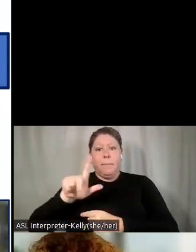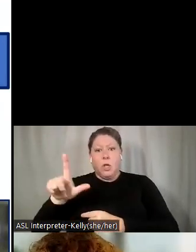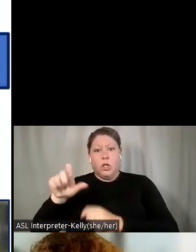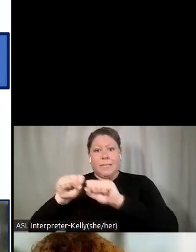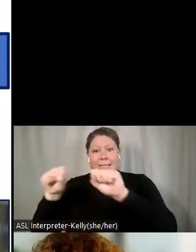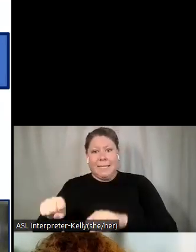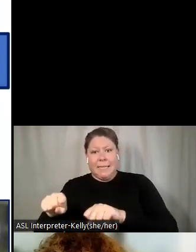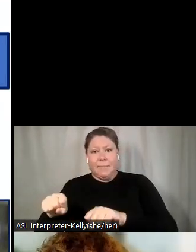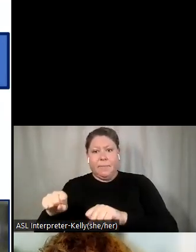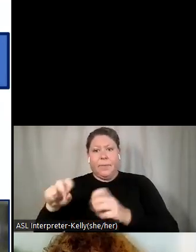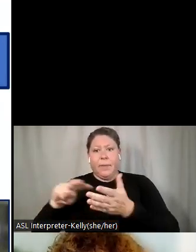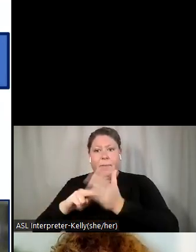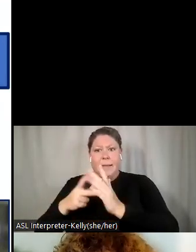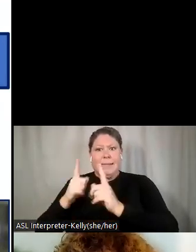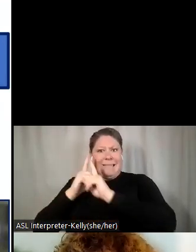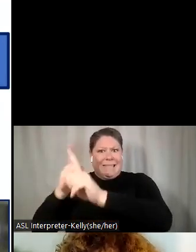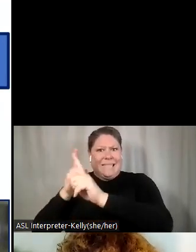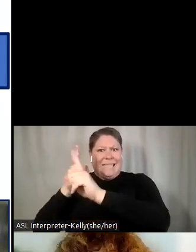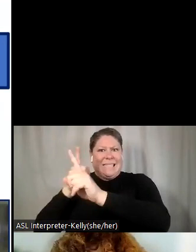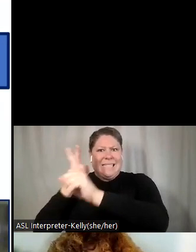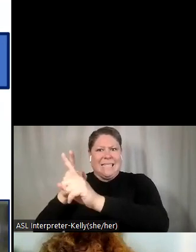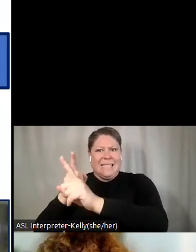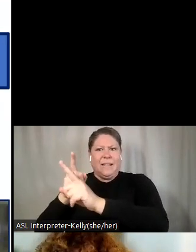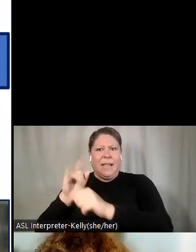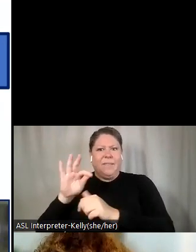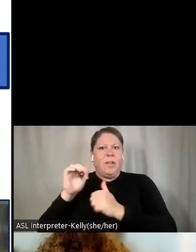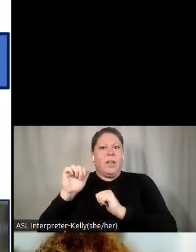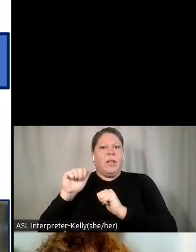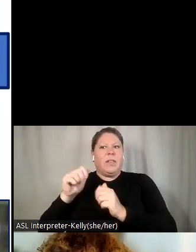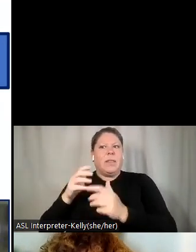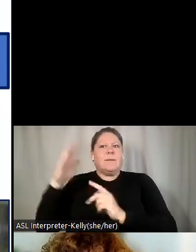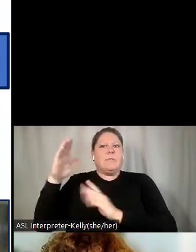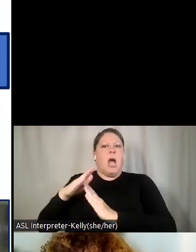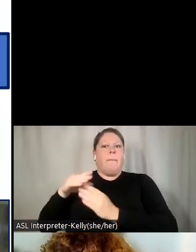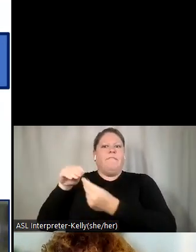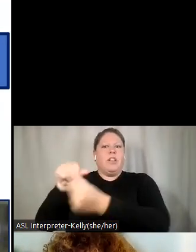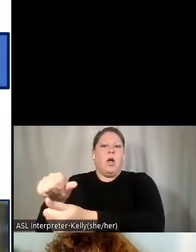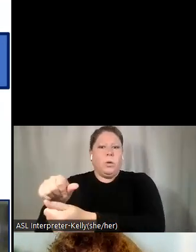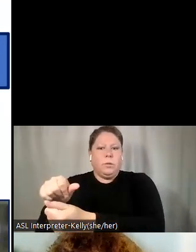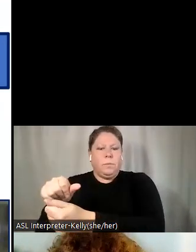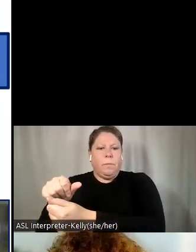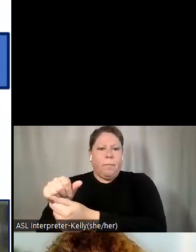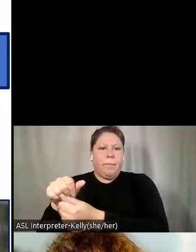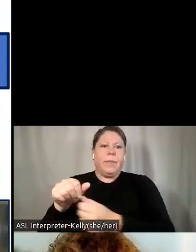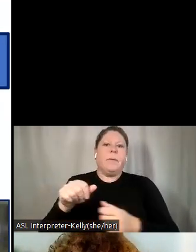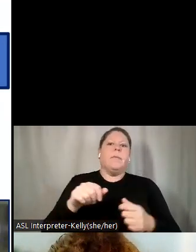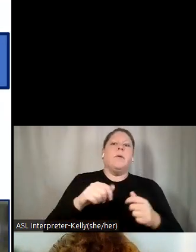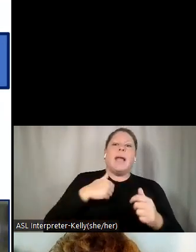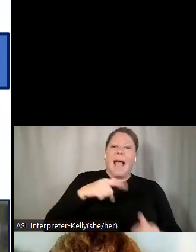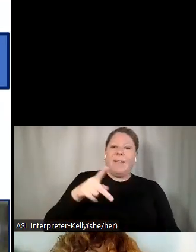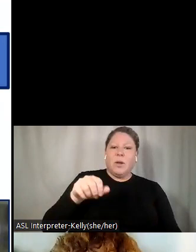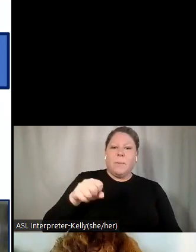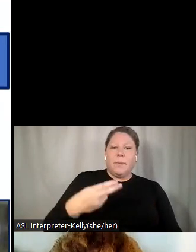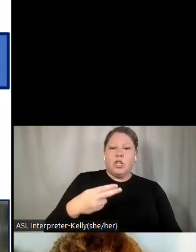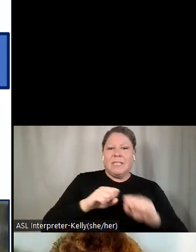you would try to work toward if you can't achieve flow. And then what was most often the truth and reality is we have push systems, right? We're just pushing